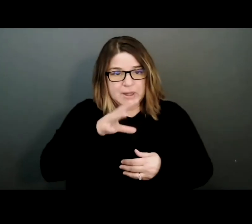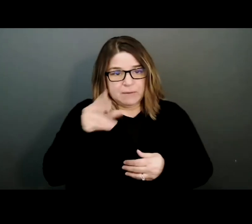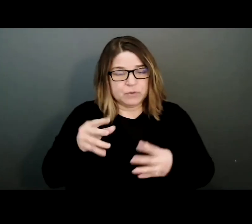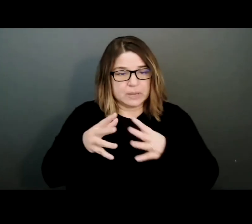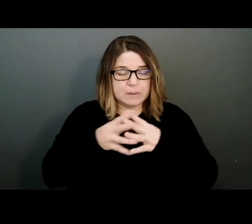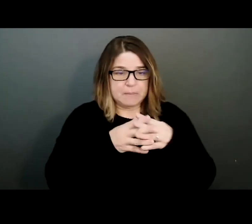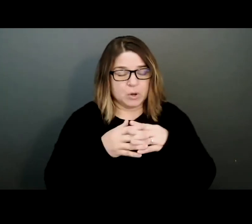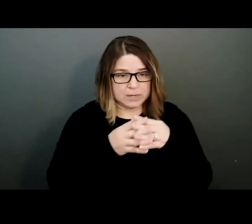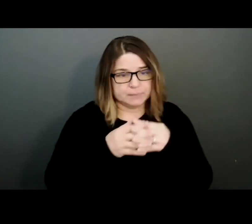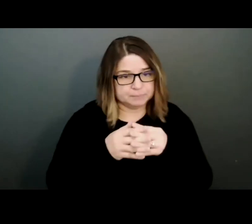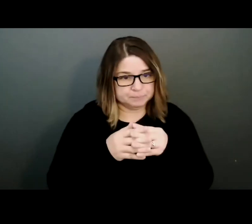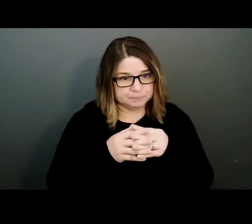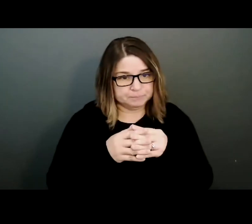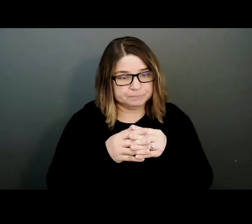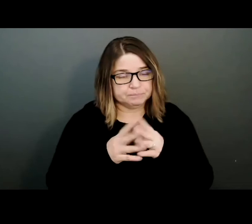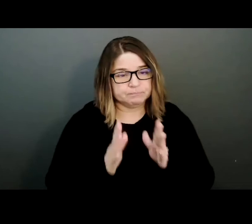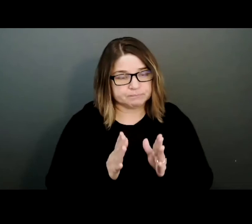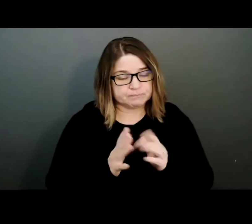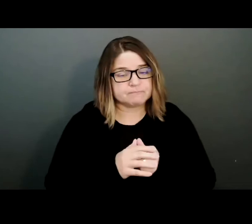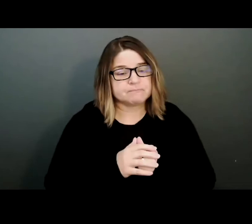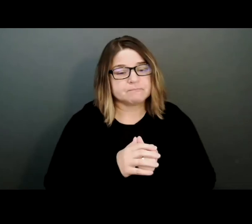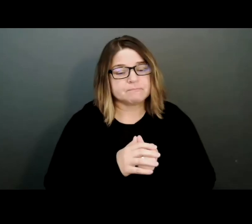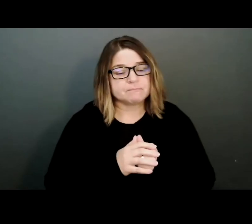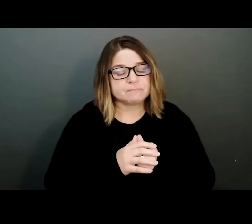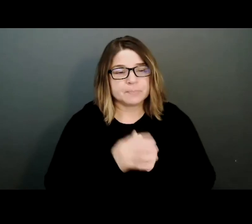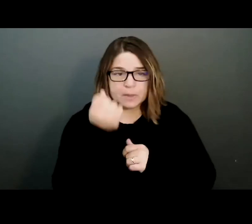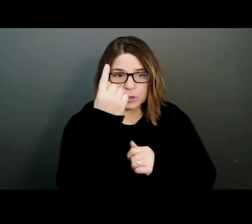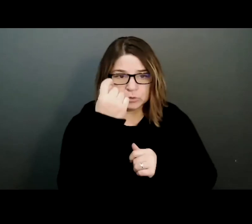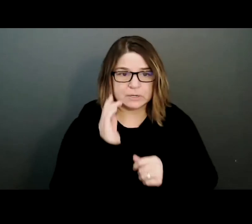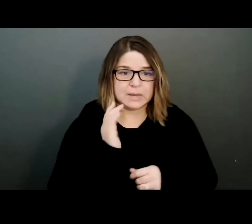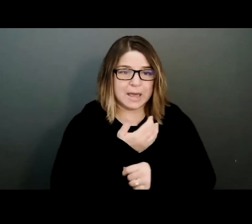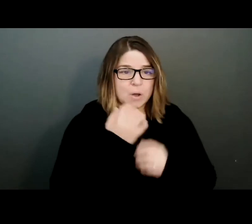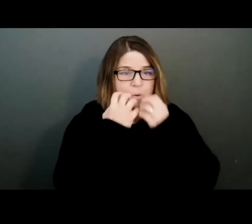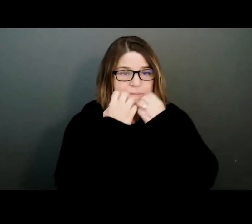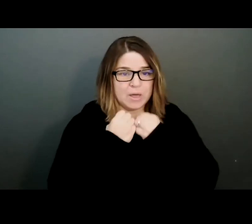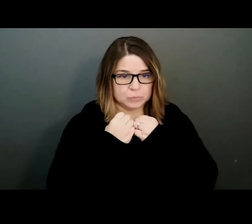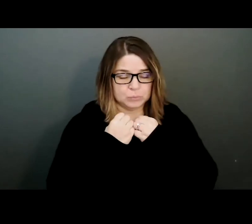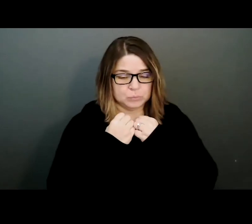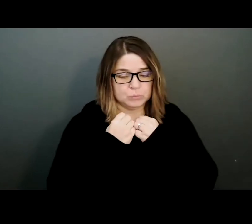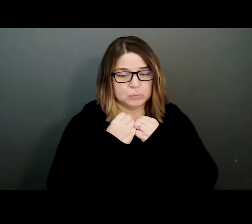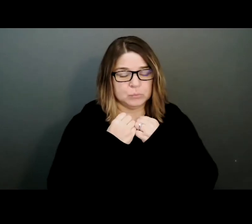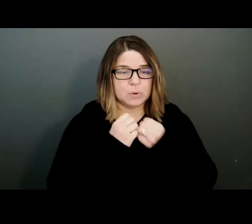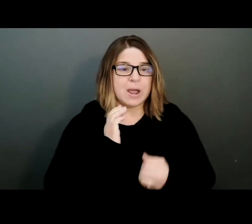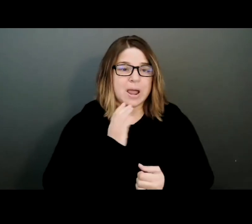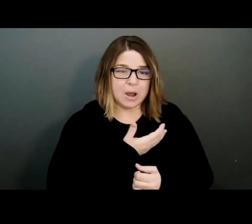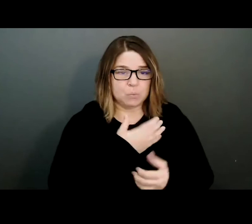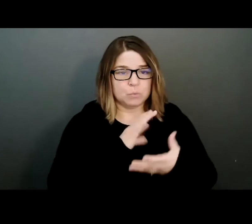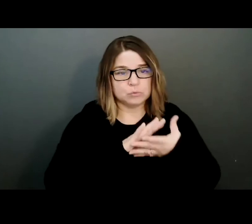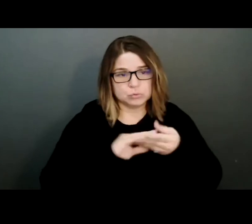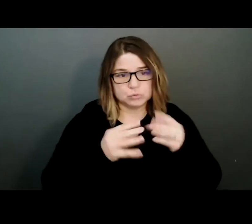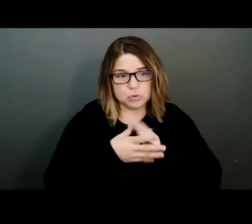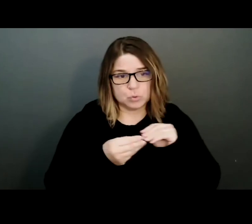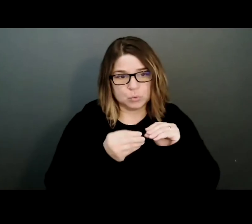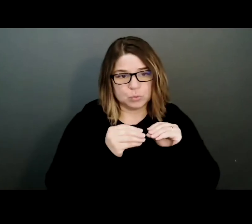American is understanding our value, how our story is